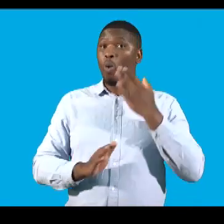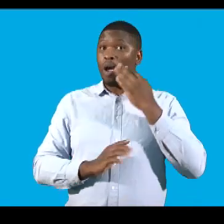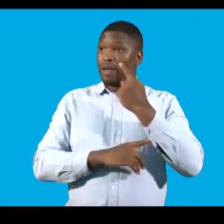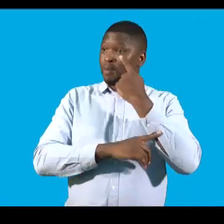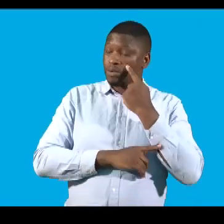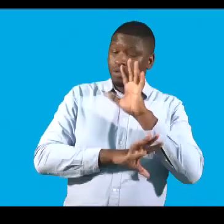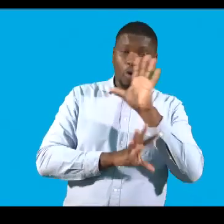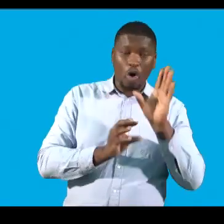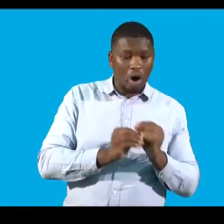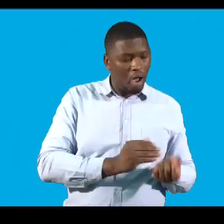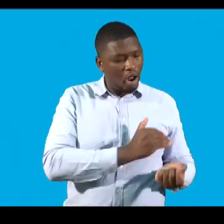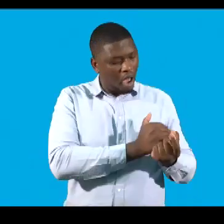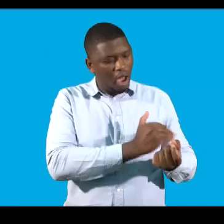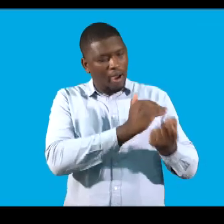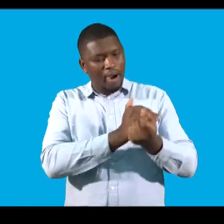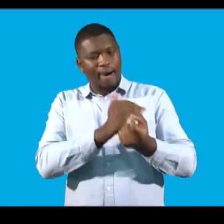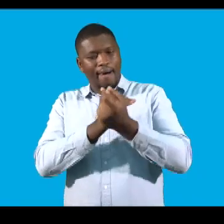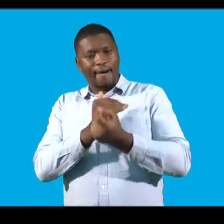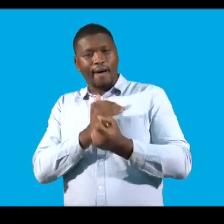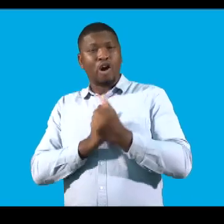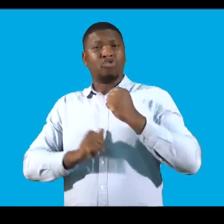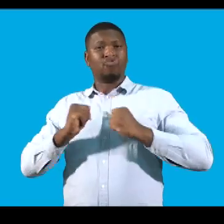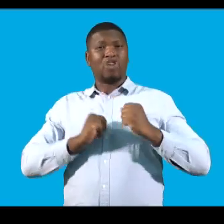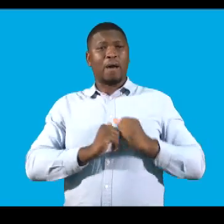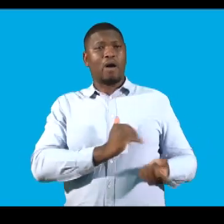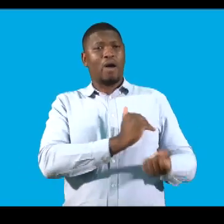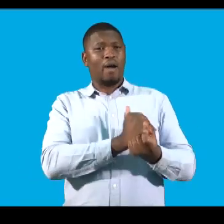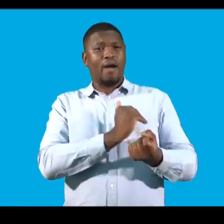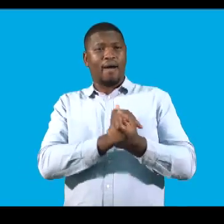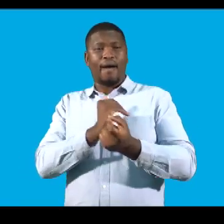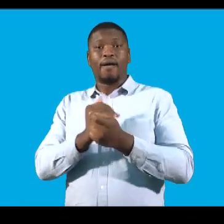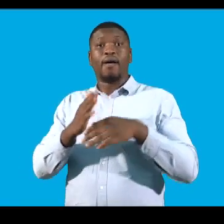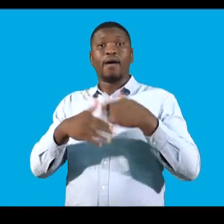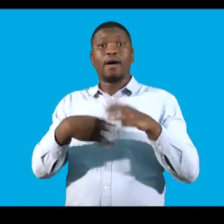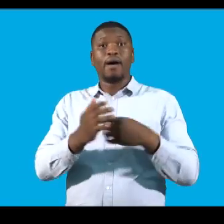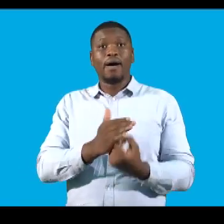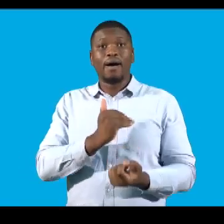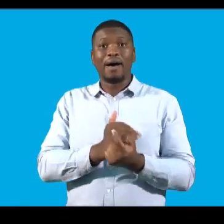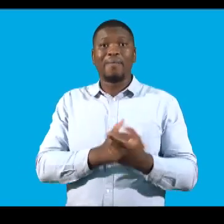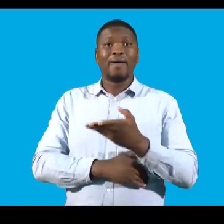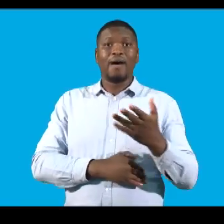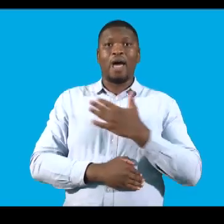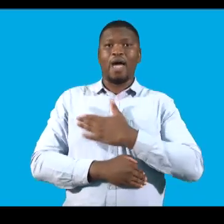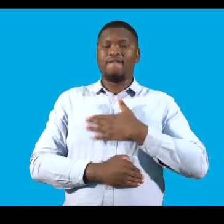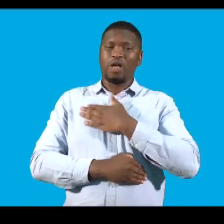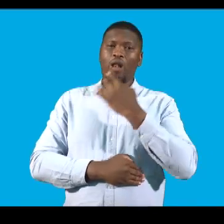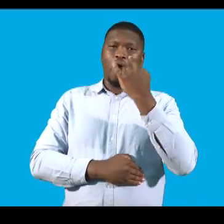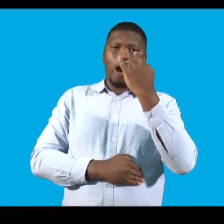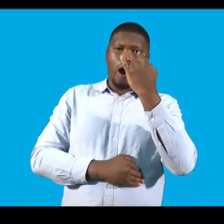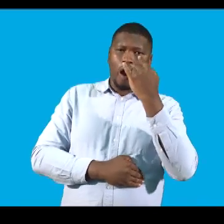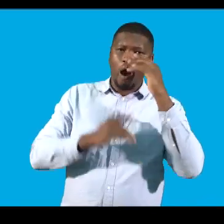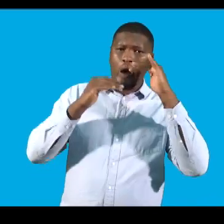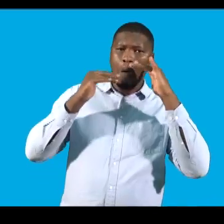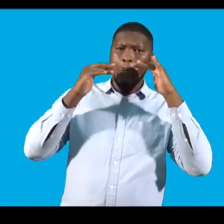witnessing all the tragedy, so witnessing this drama, has brought it to tears,